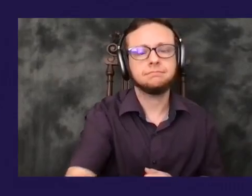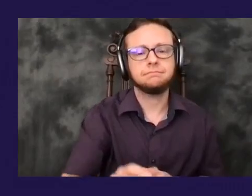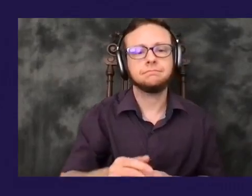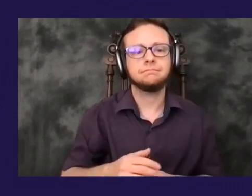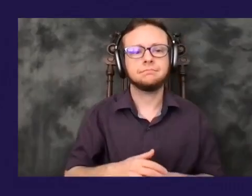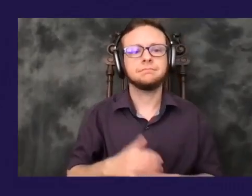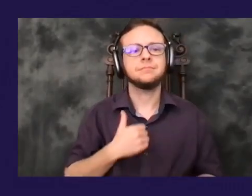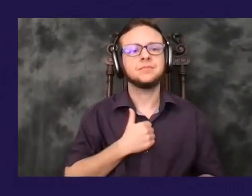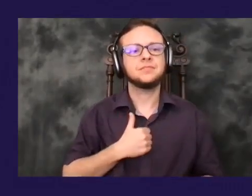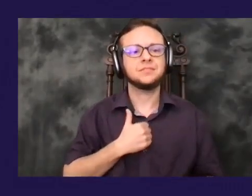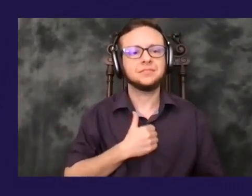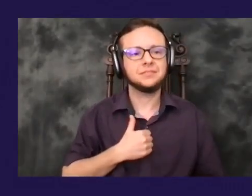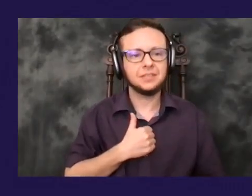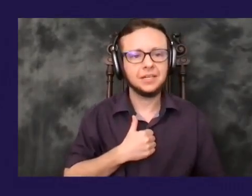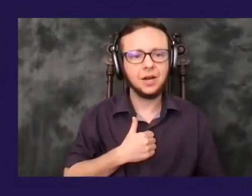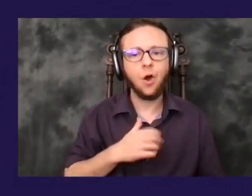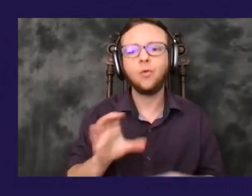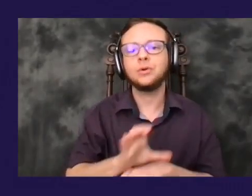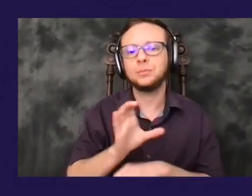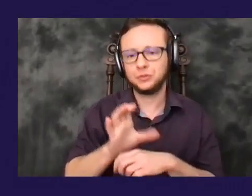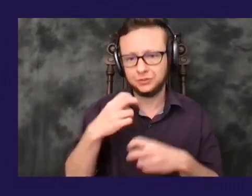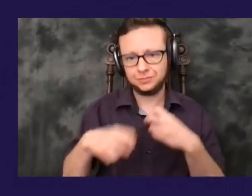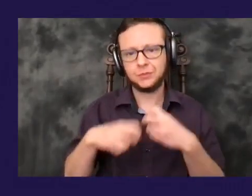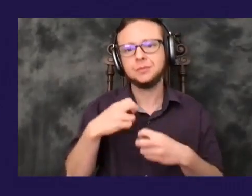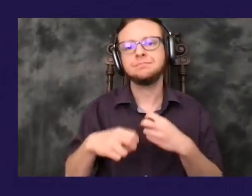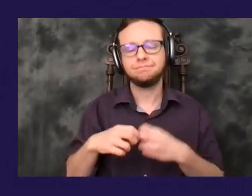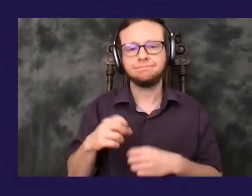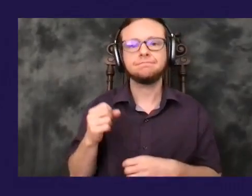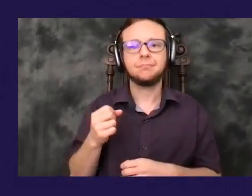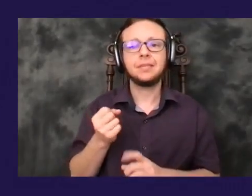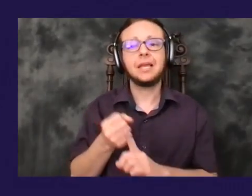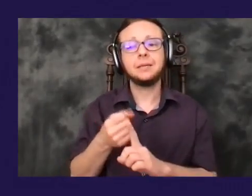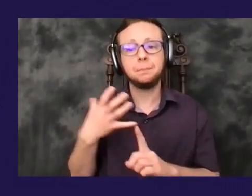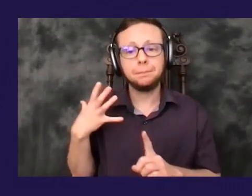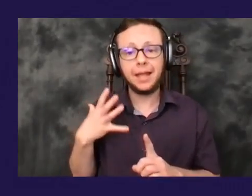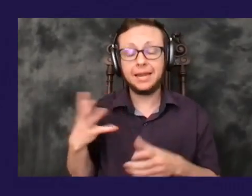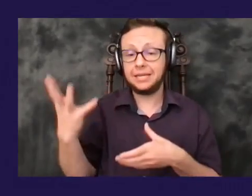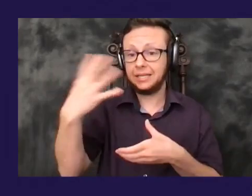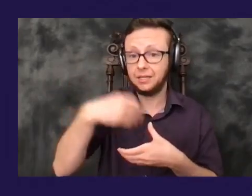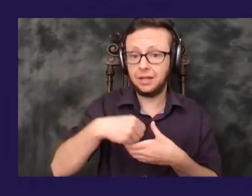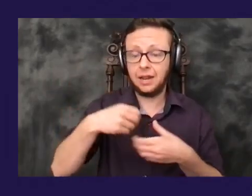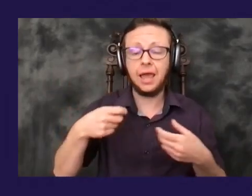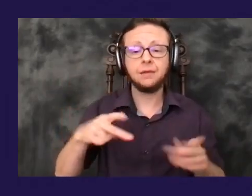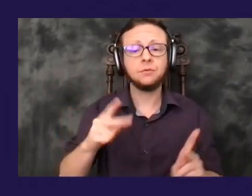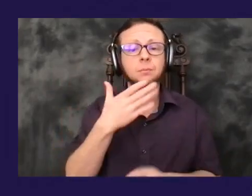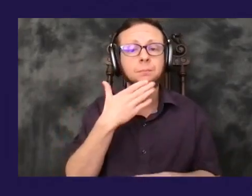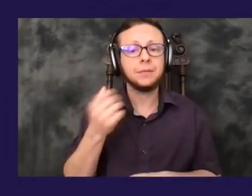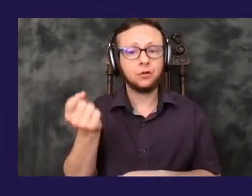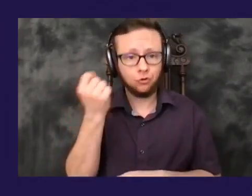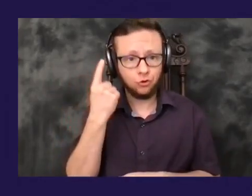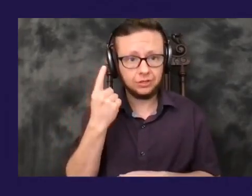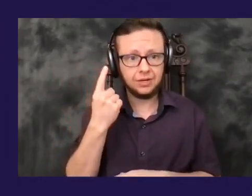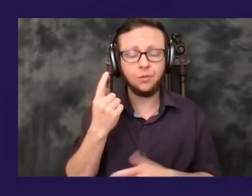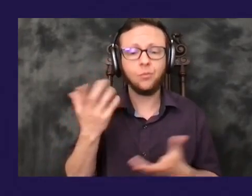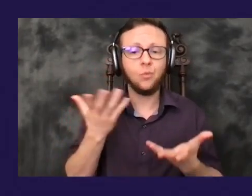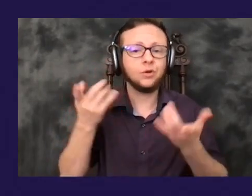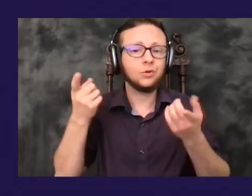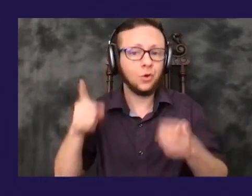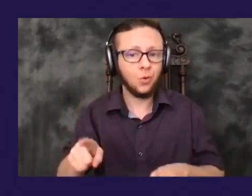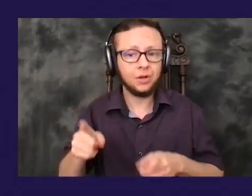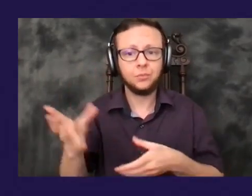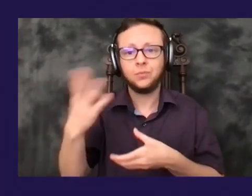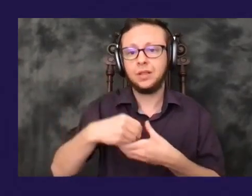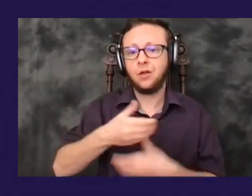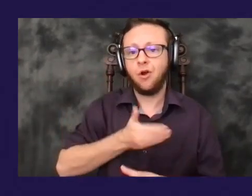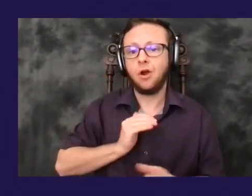sorry, it's saying that I'm having computer issues. The expanded engagement allowed for a better understanding of what is going on within our communities